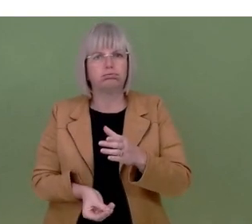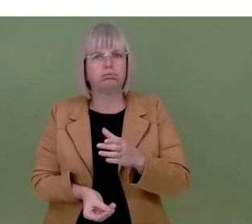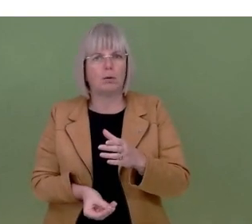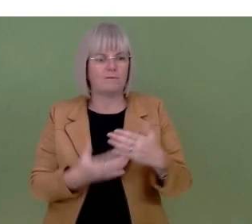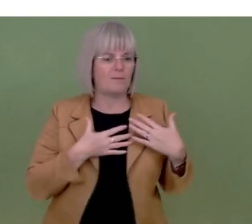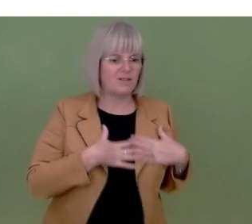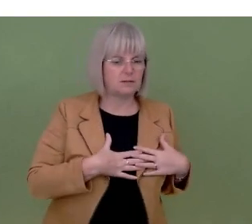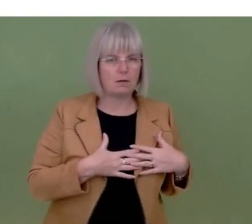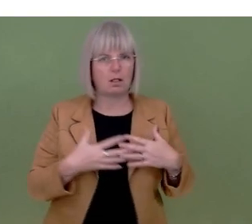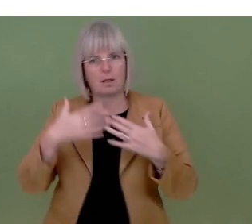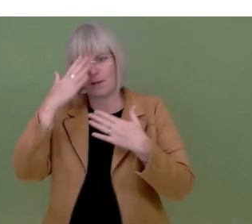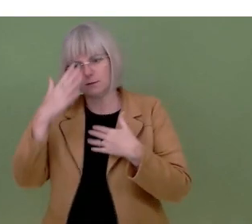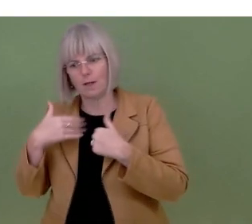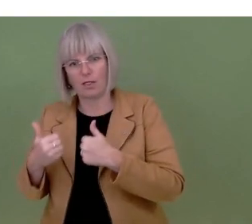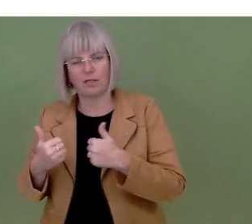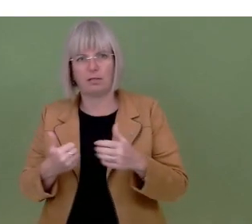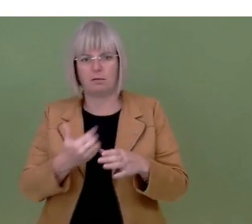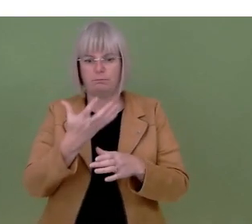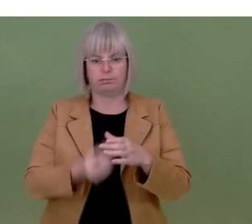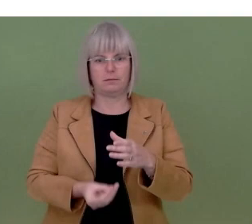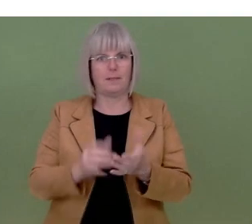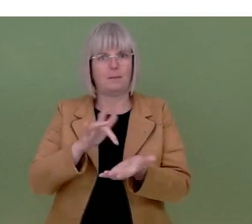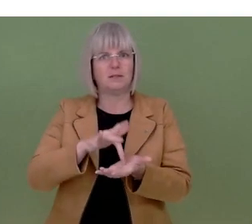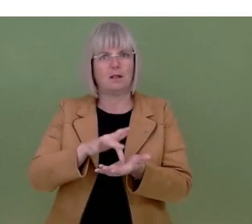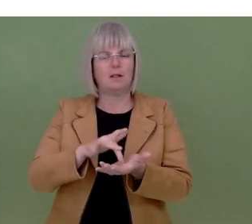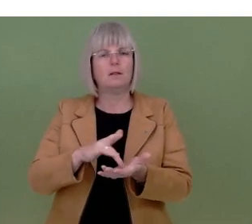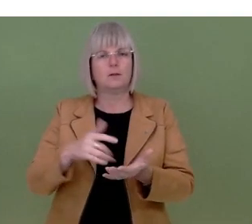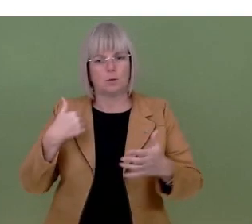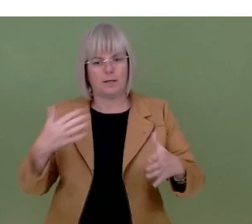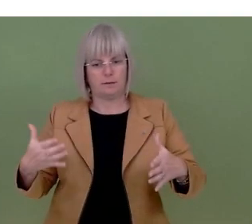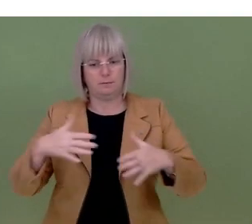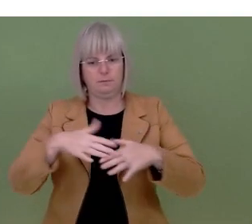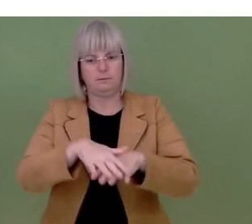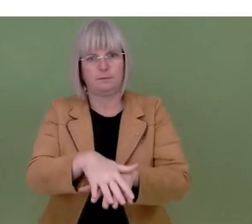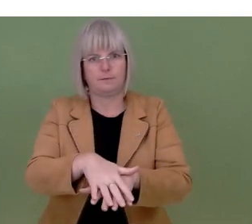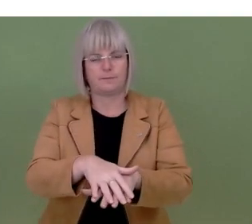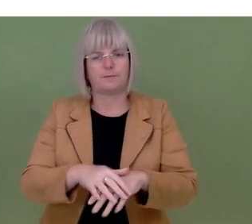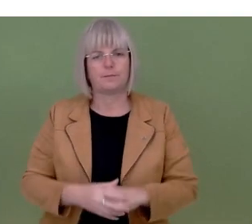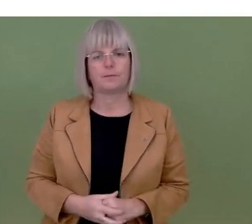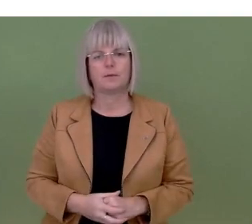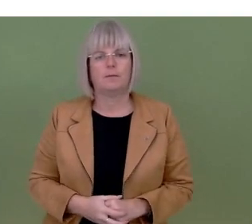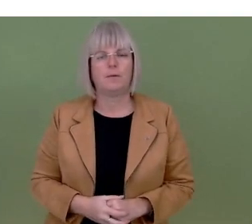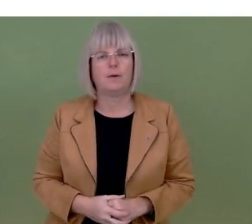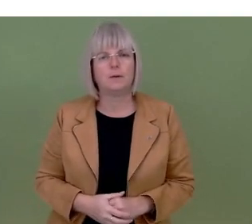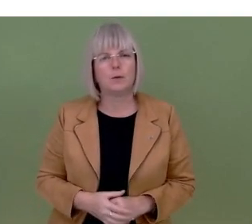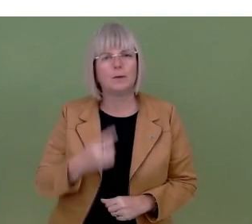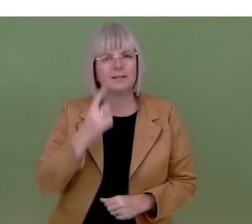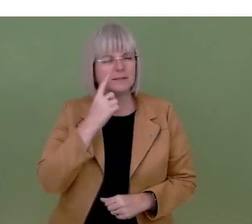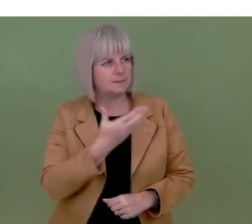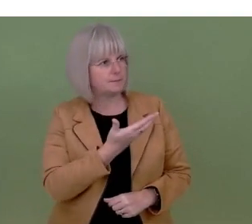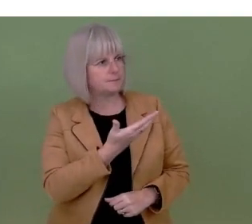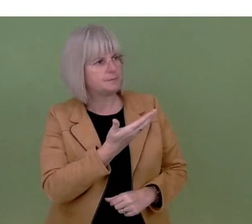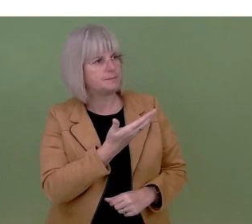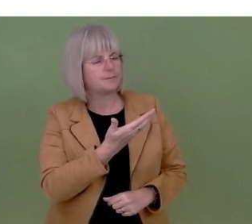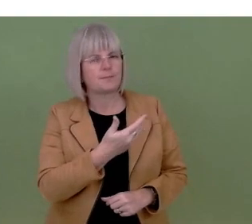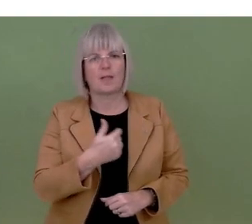So this just gives you a sense about what this looks like. And as you can see here, I've identified some of the